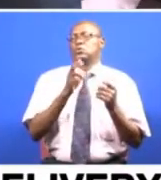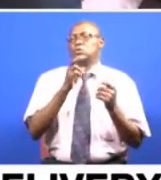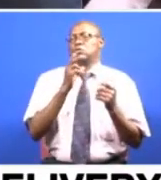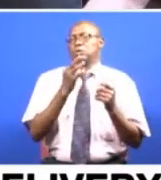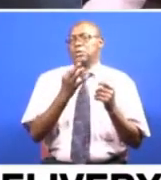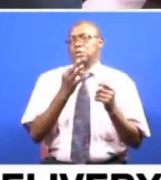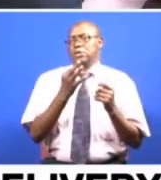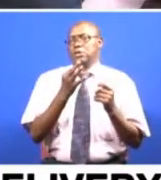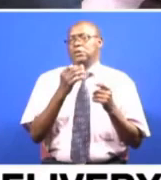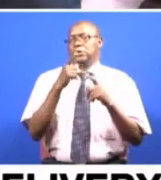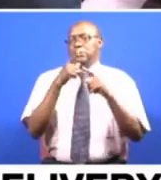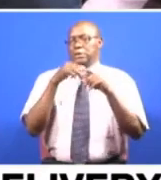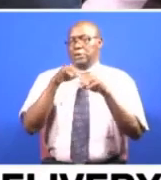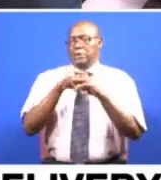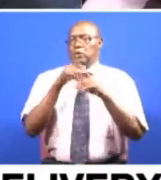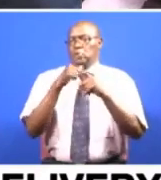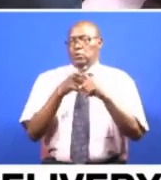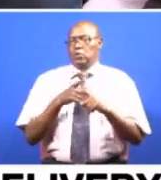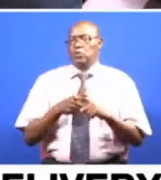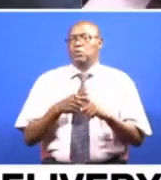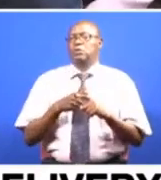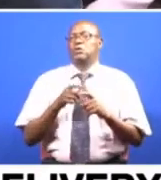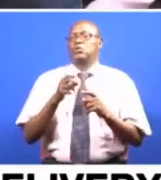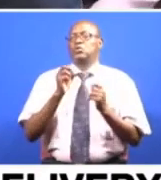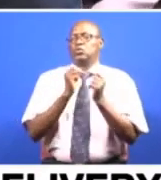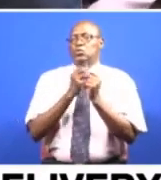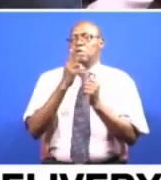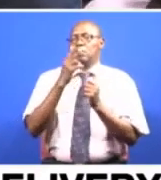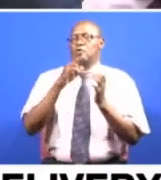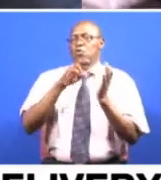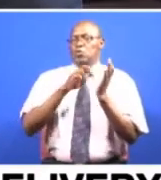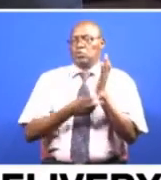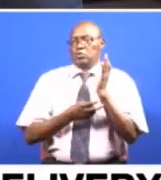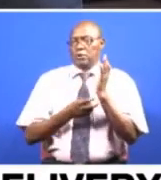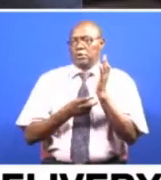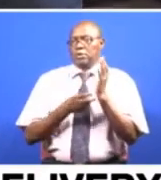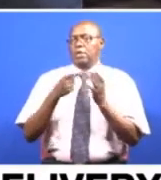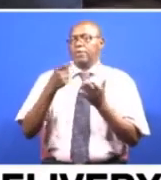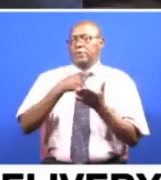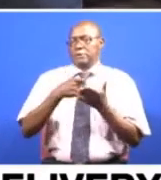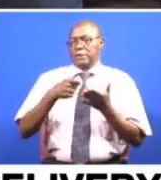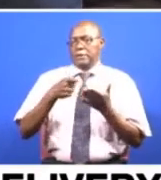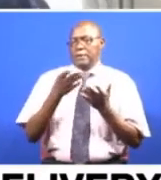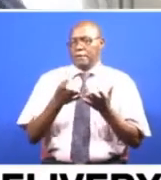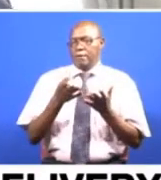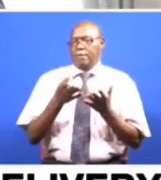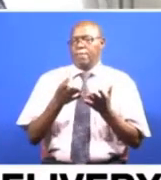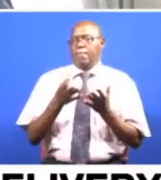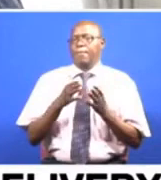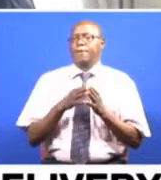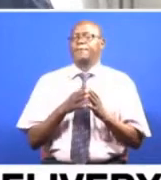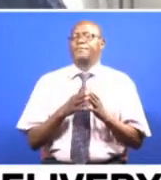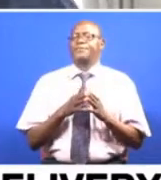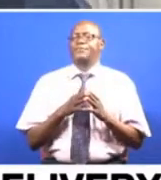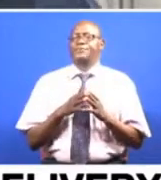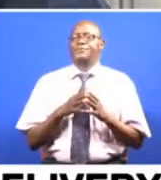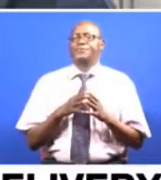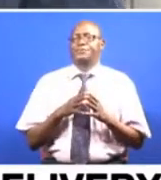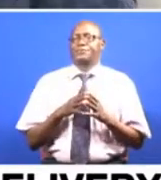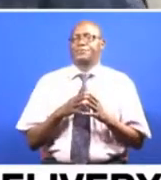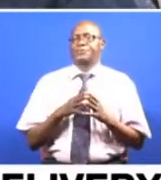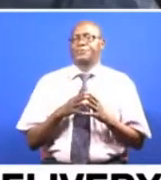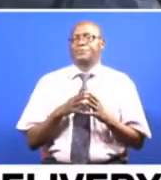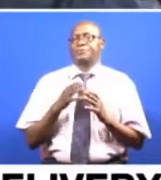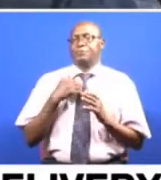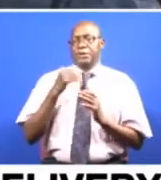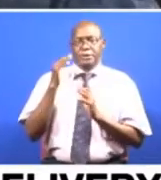2023. In total, 12 contracts have been signed or are to be signed. I